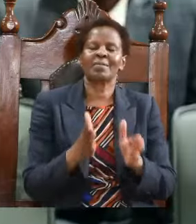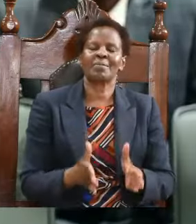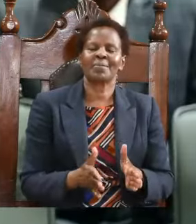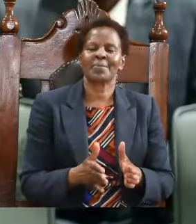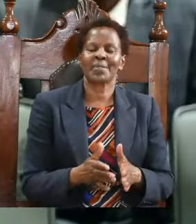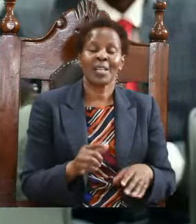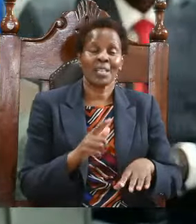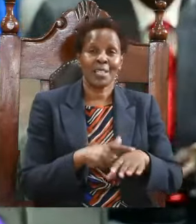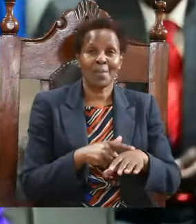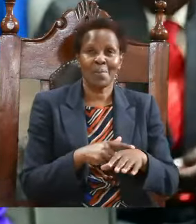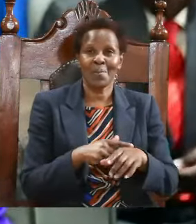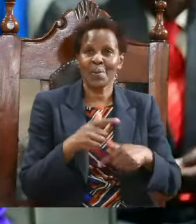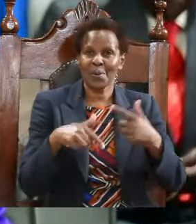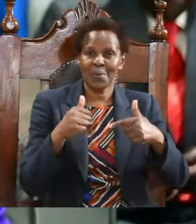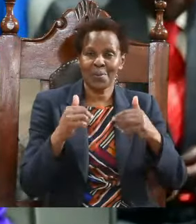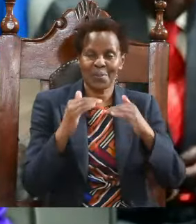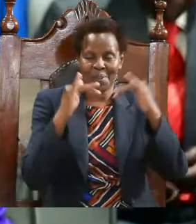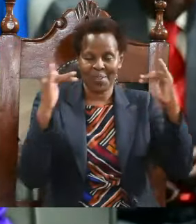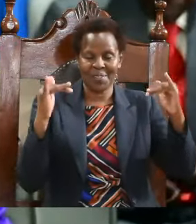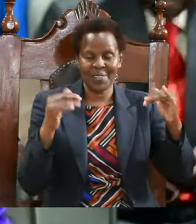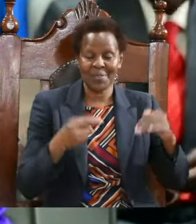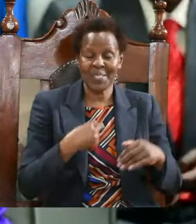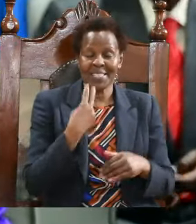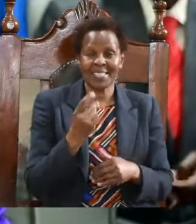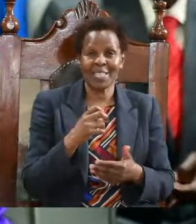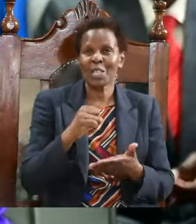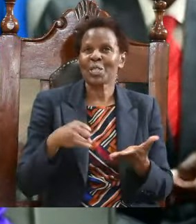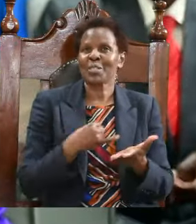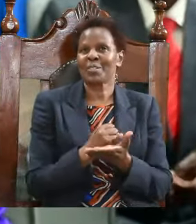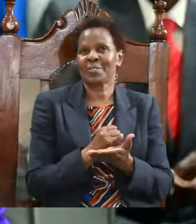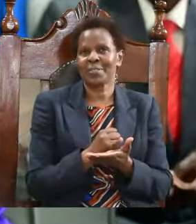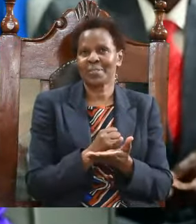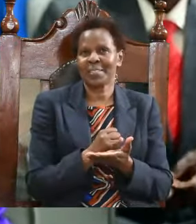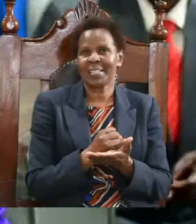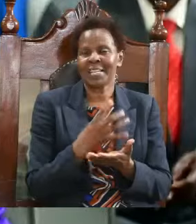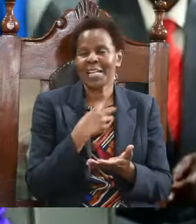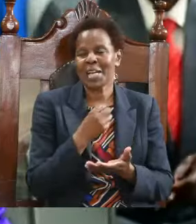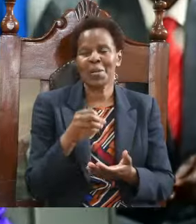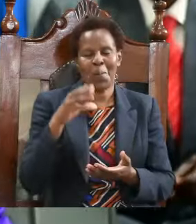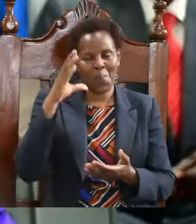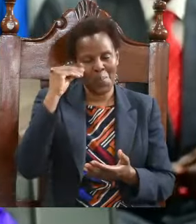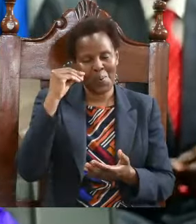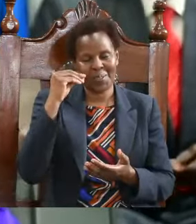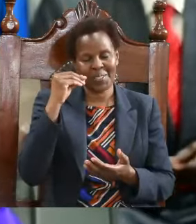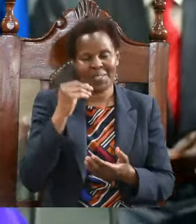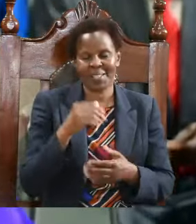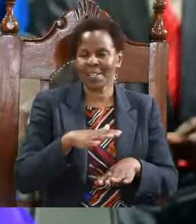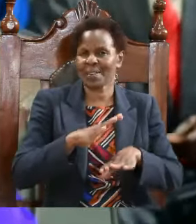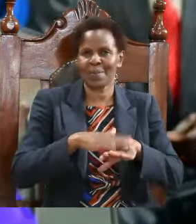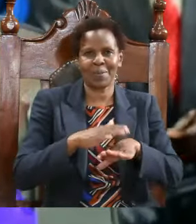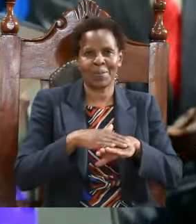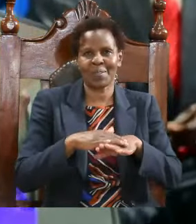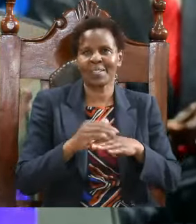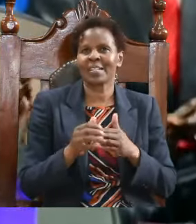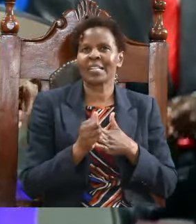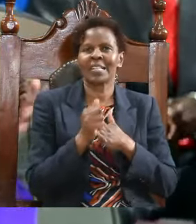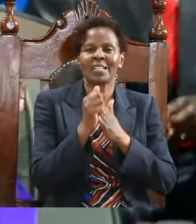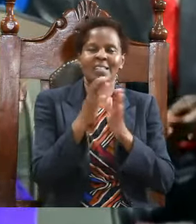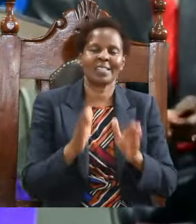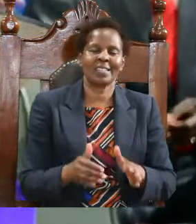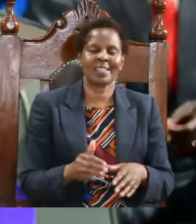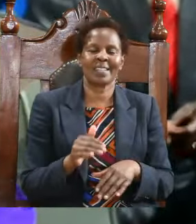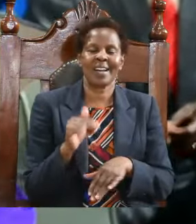see Joshua. Hallelujah. And even Moses. Greatly. Ask your